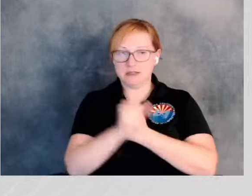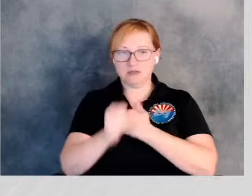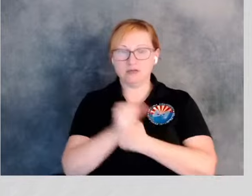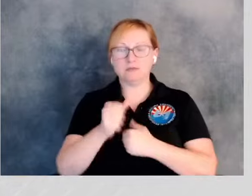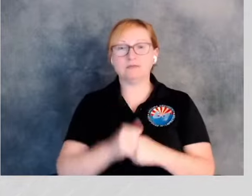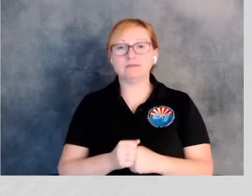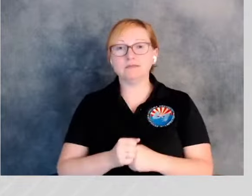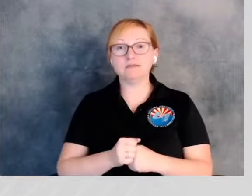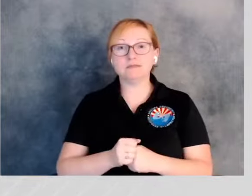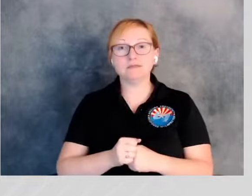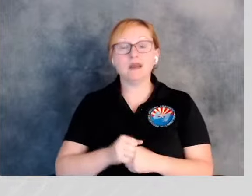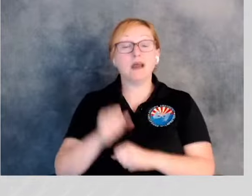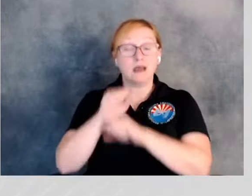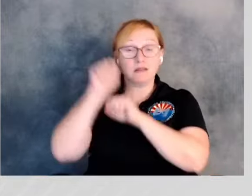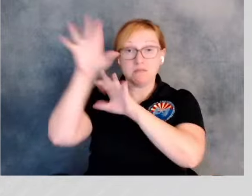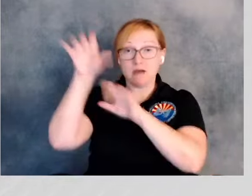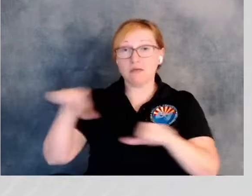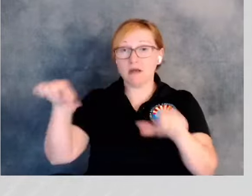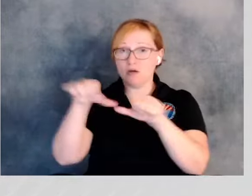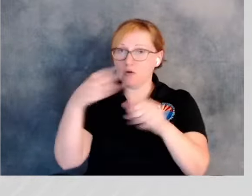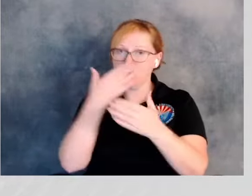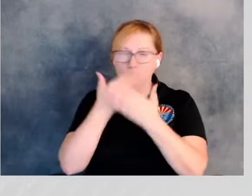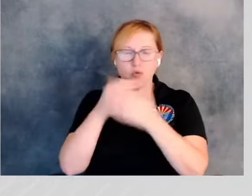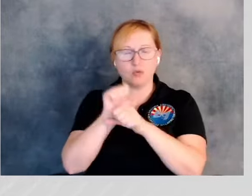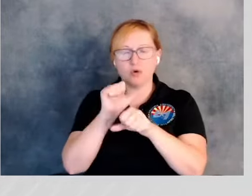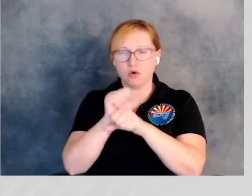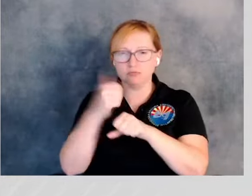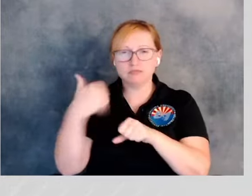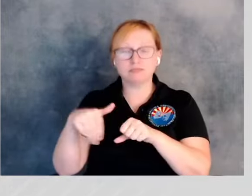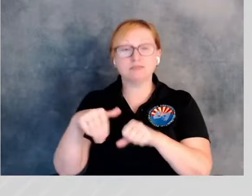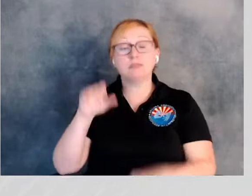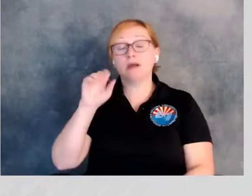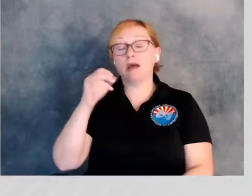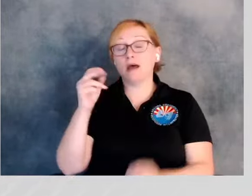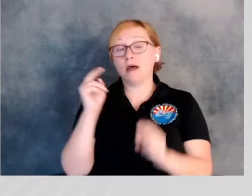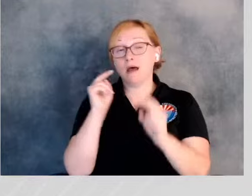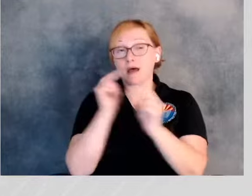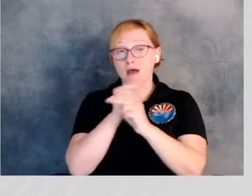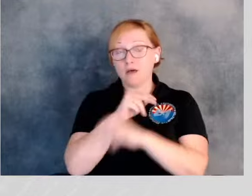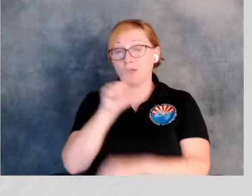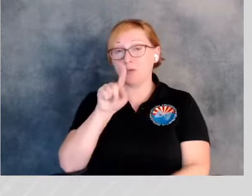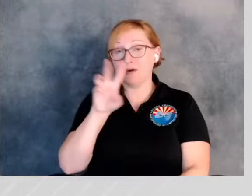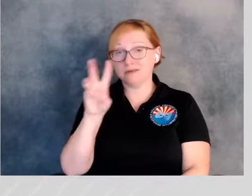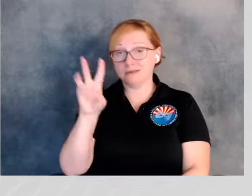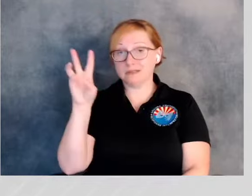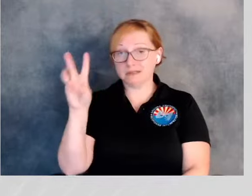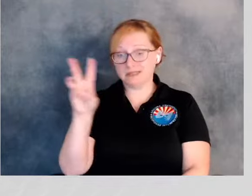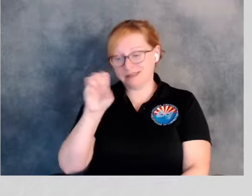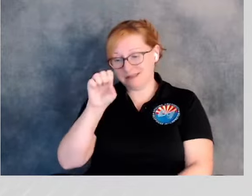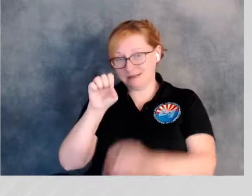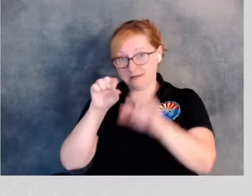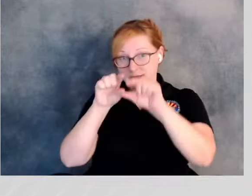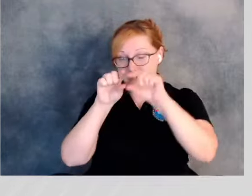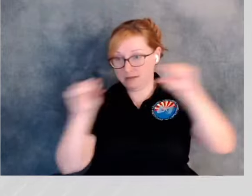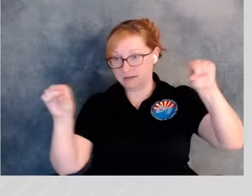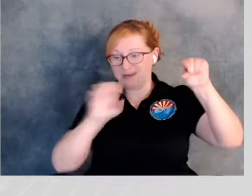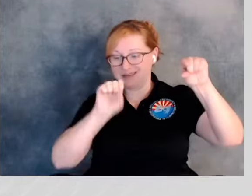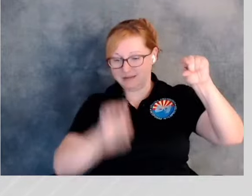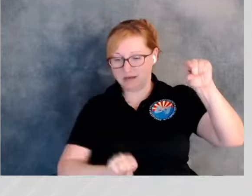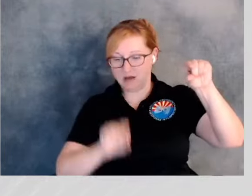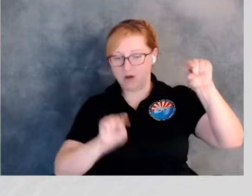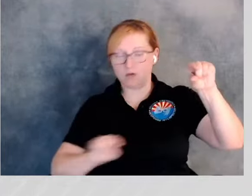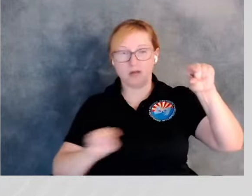down there. And south of Highway 166, where a lot of the suppression repair is near being completed. Both the dozer